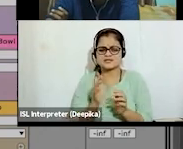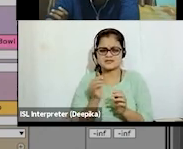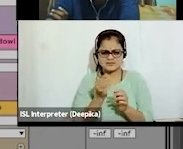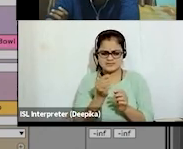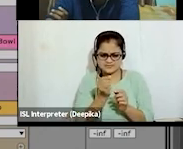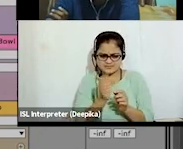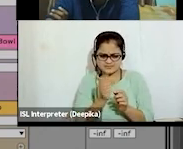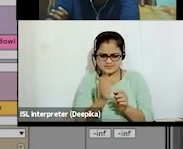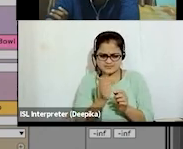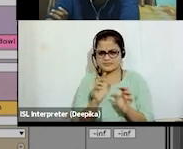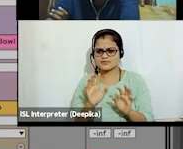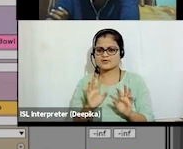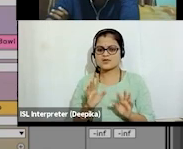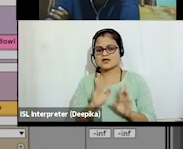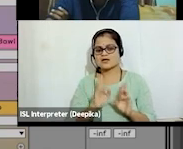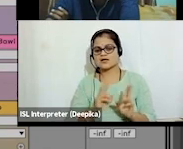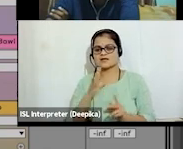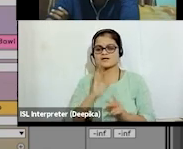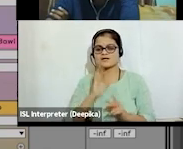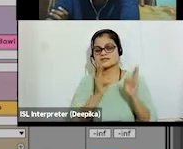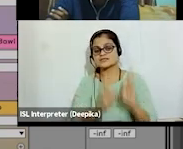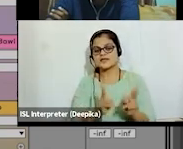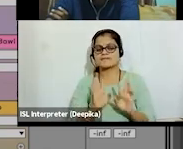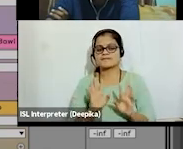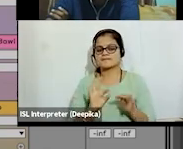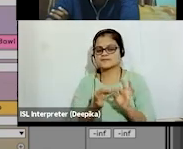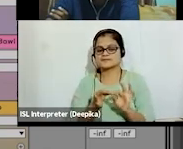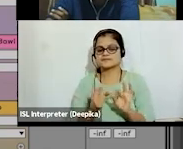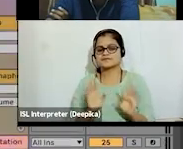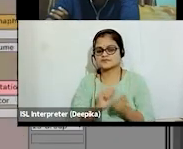just threw it on there and it sounded cool, so I just let it be.